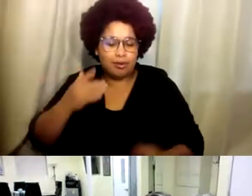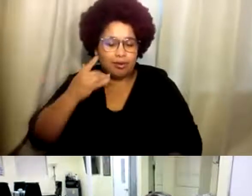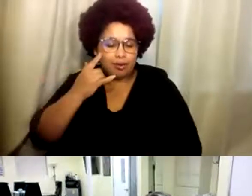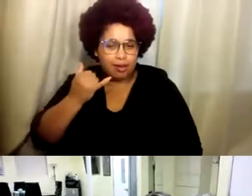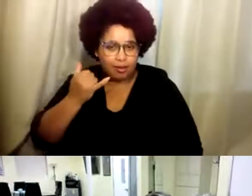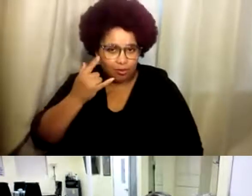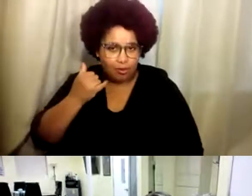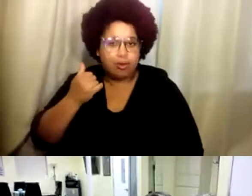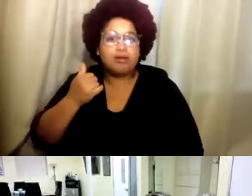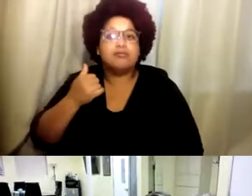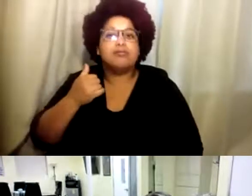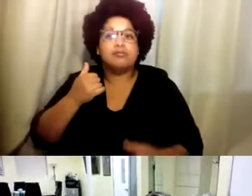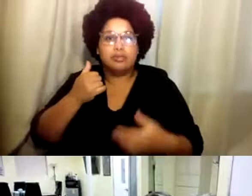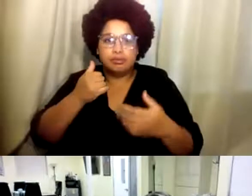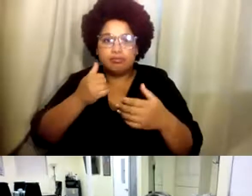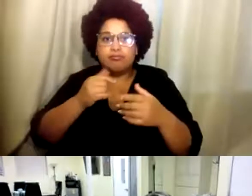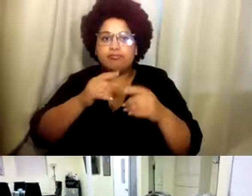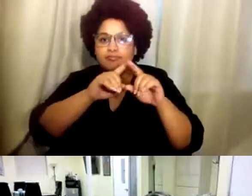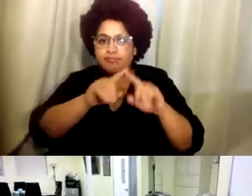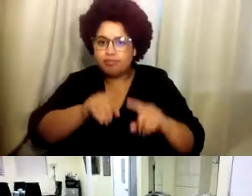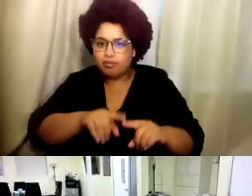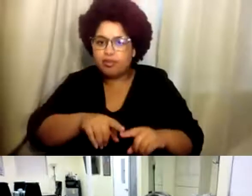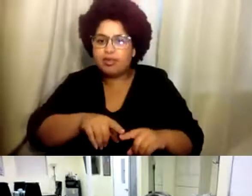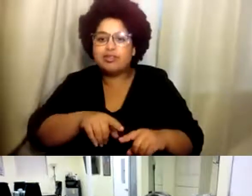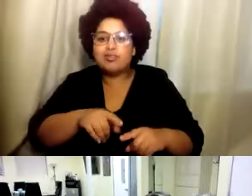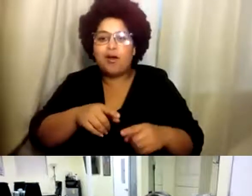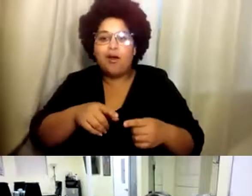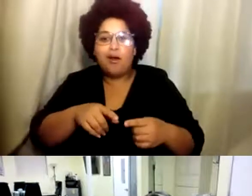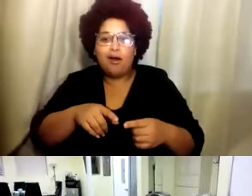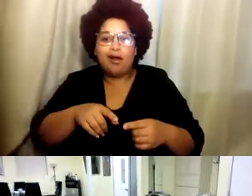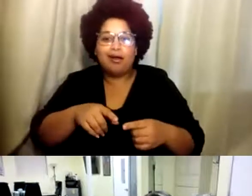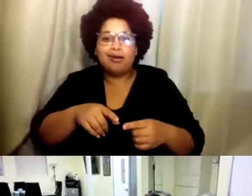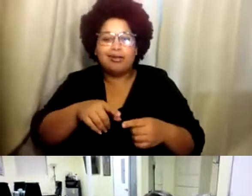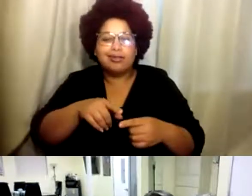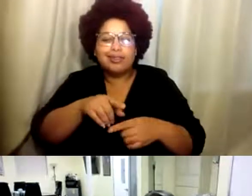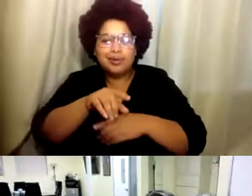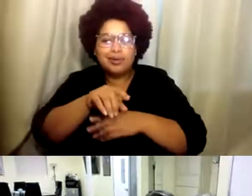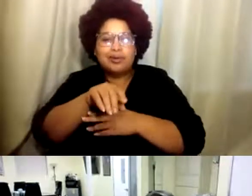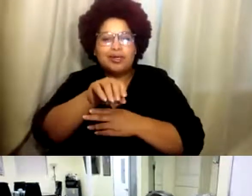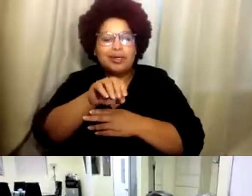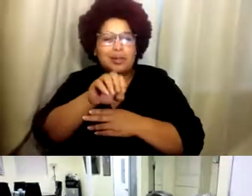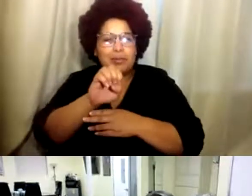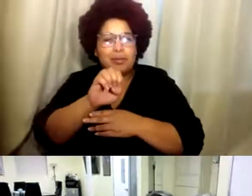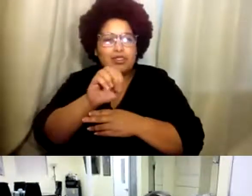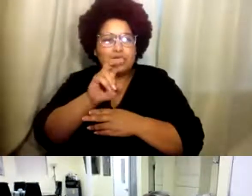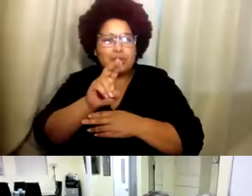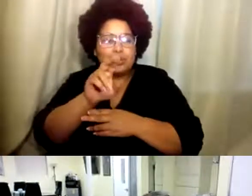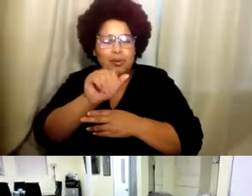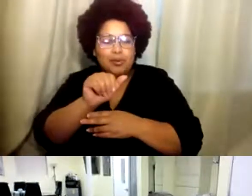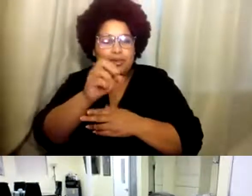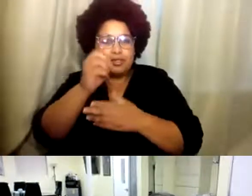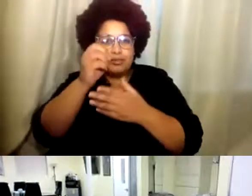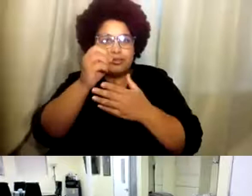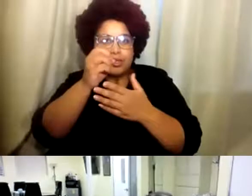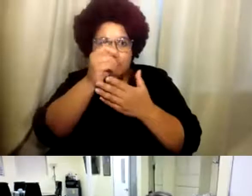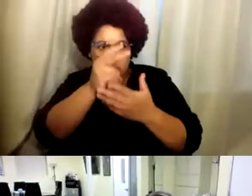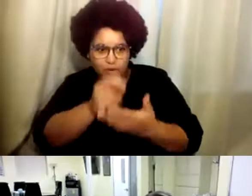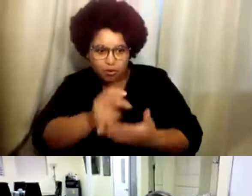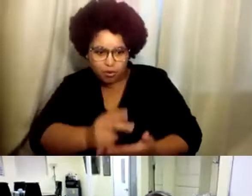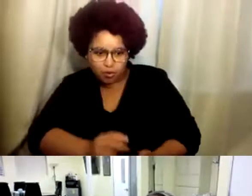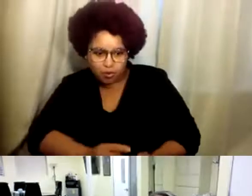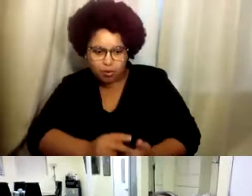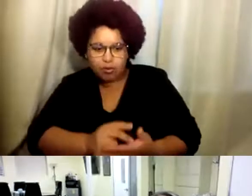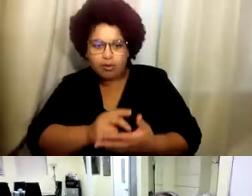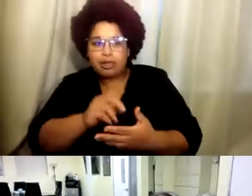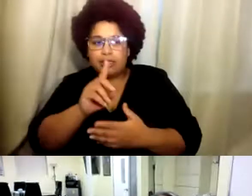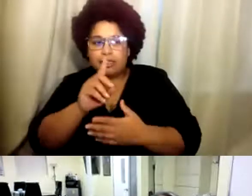get approved for emergency use authorizations to come in, that you guys will also review that data and sort of make sure that, yeah, we feel those are